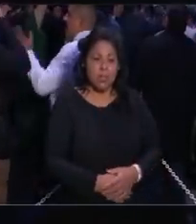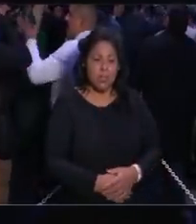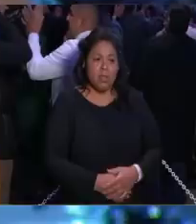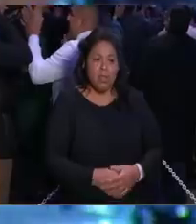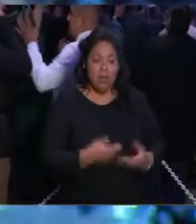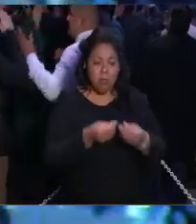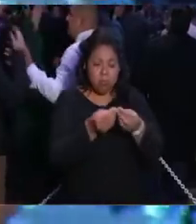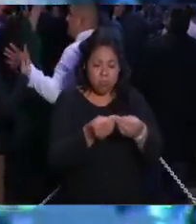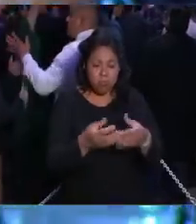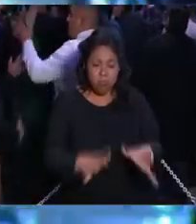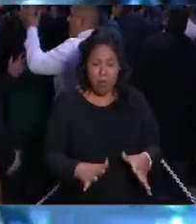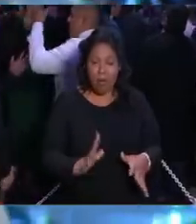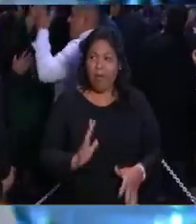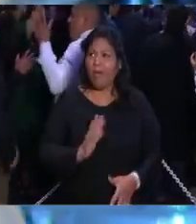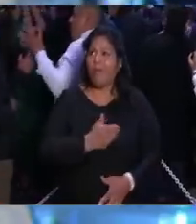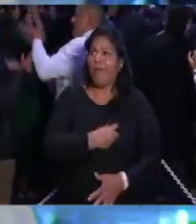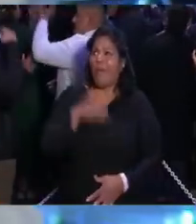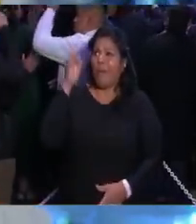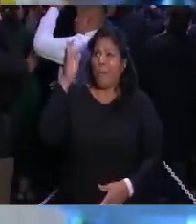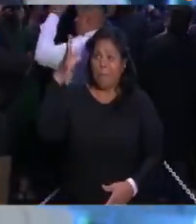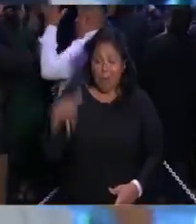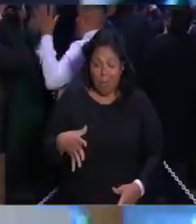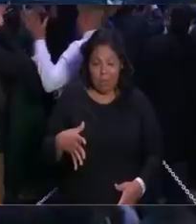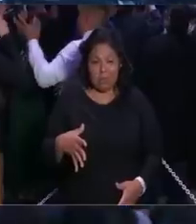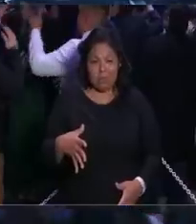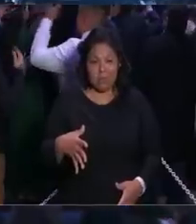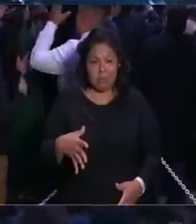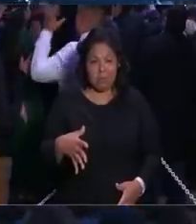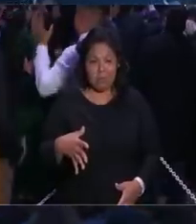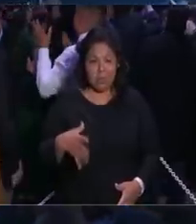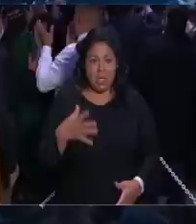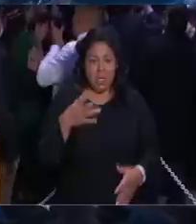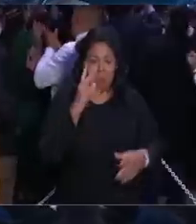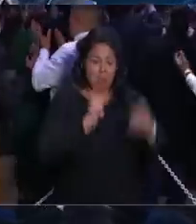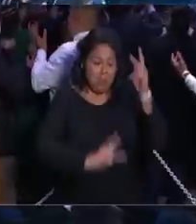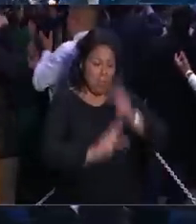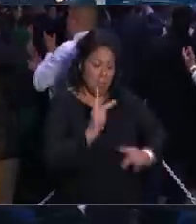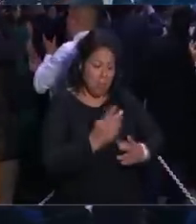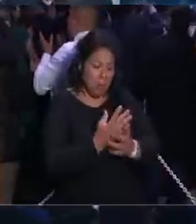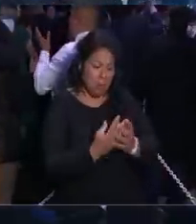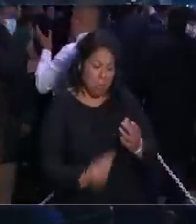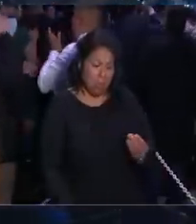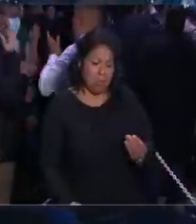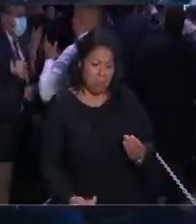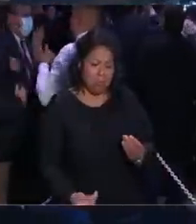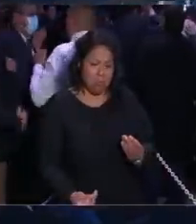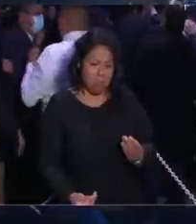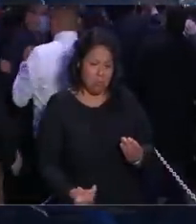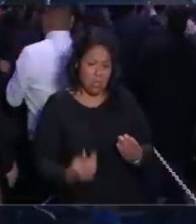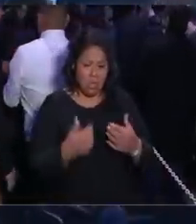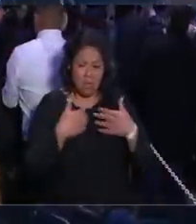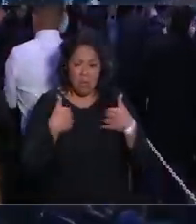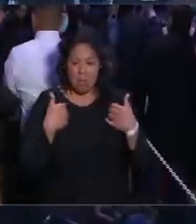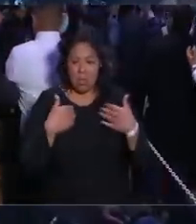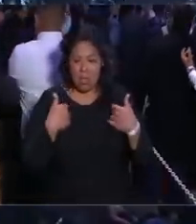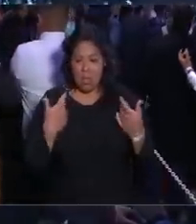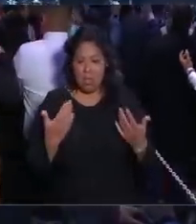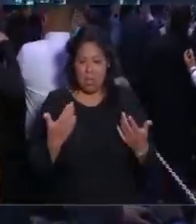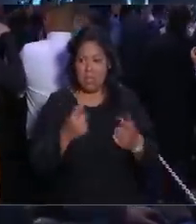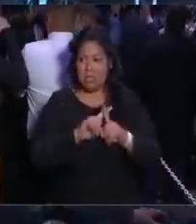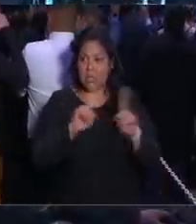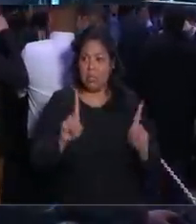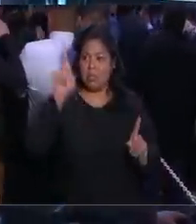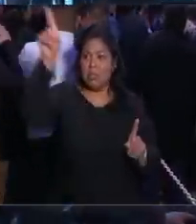We lost our pastor. We lost people. Perdimos a gente. But you can bring